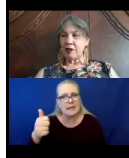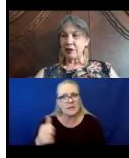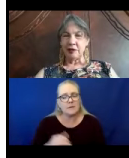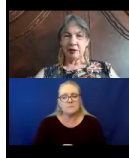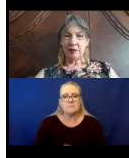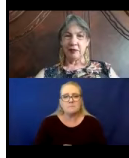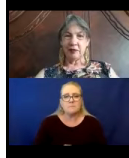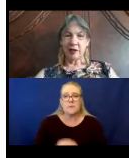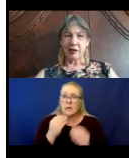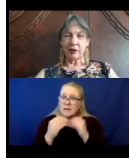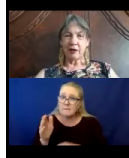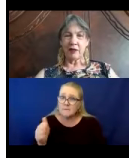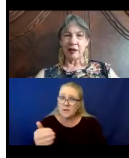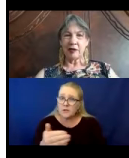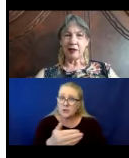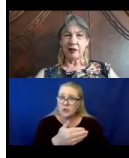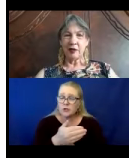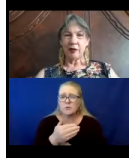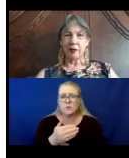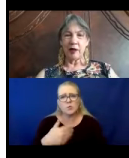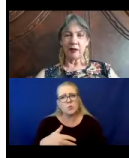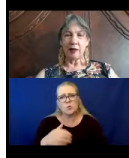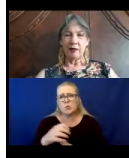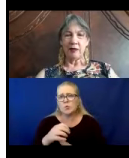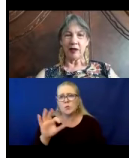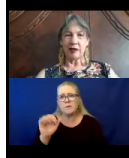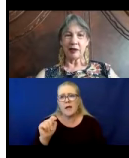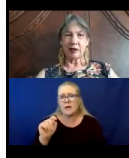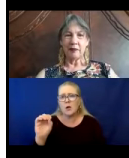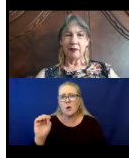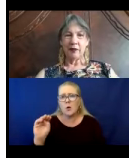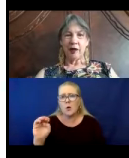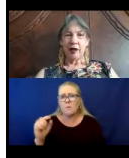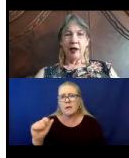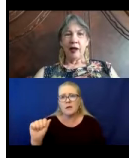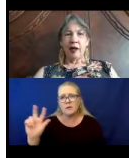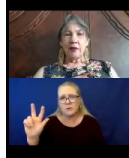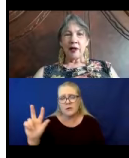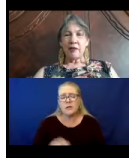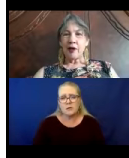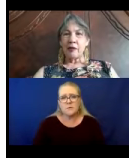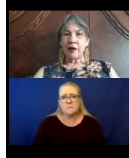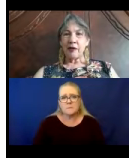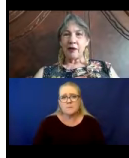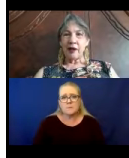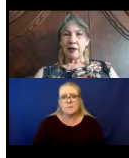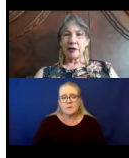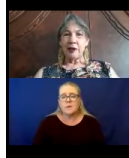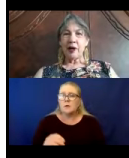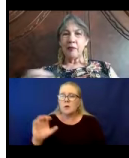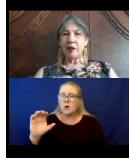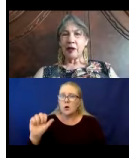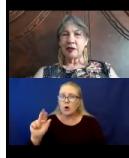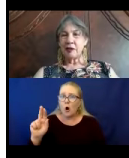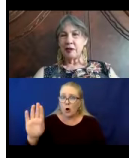Eat fish, has great fats and omega-3 fats in it. Try to have your carbohydrates